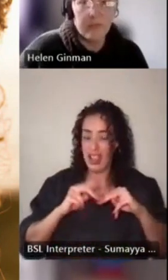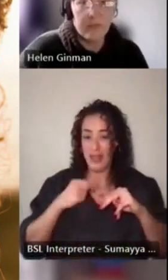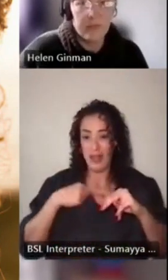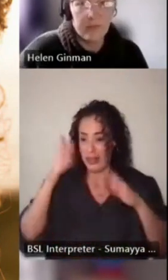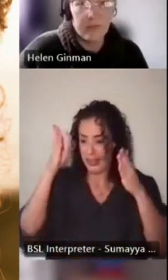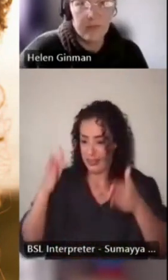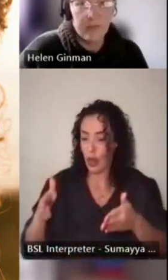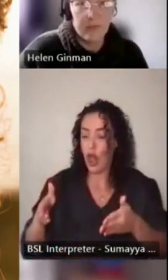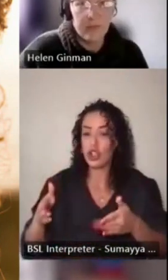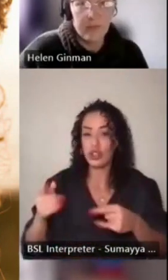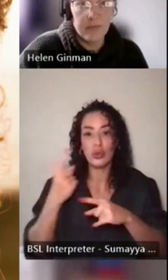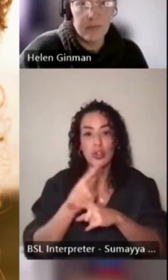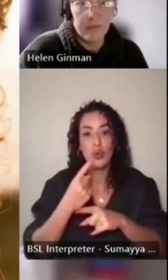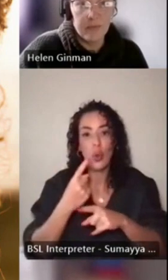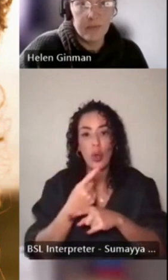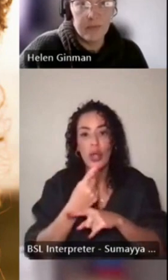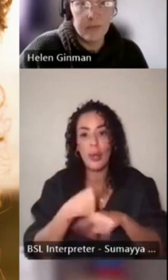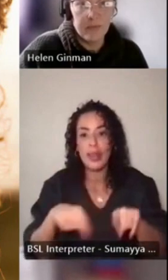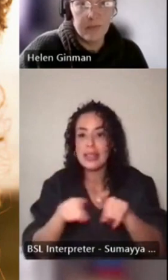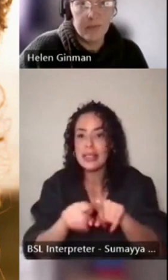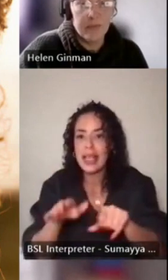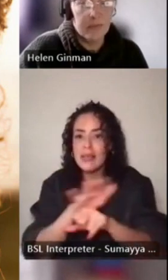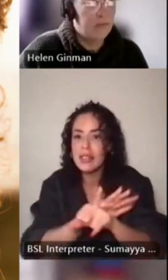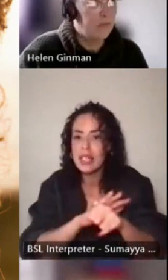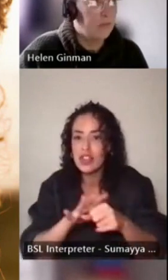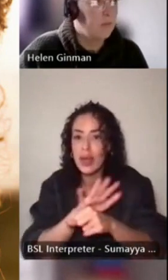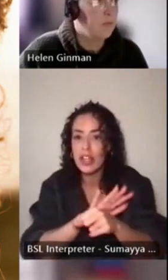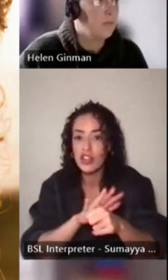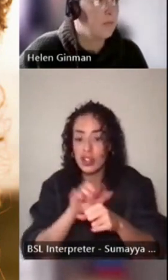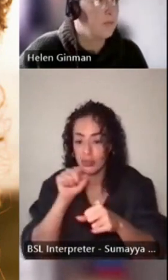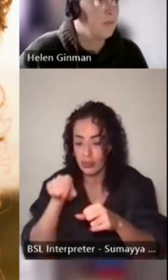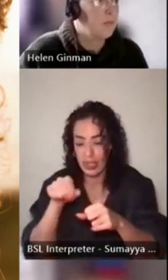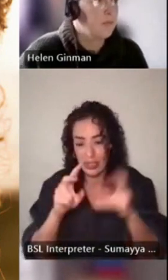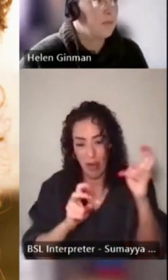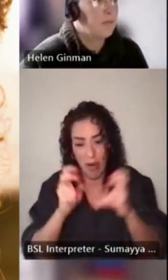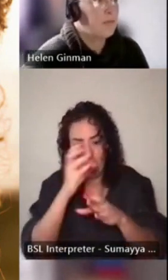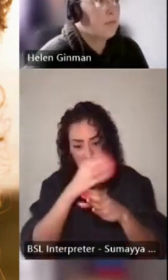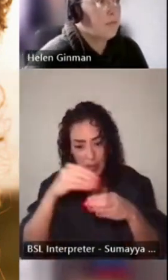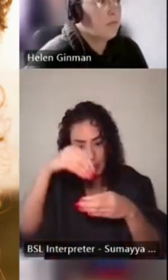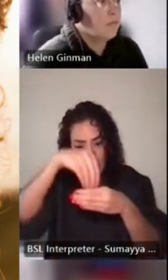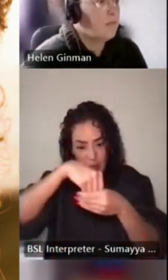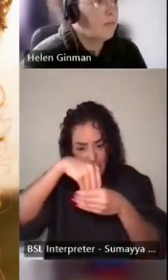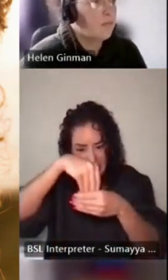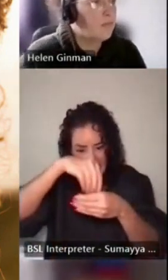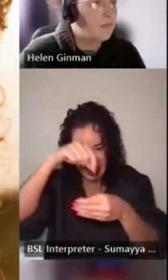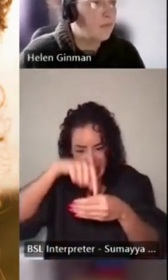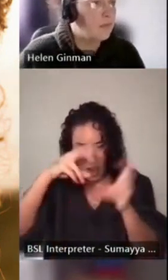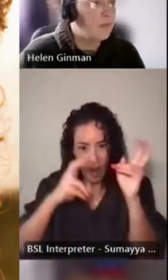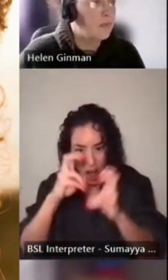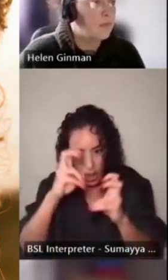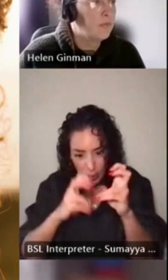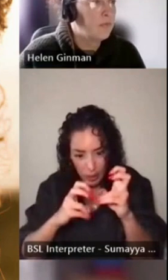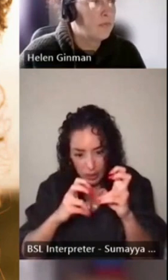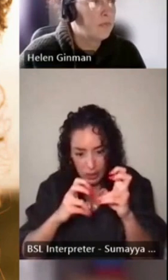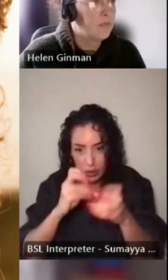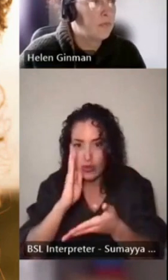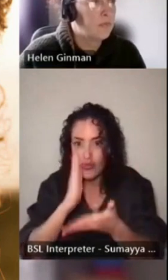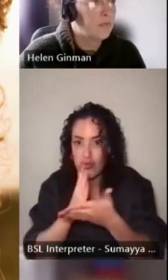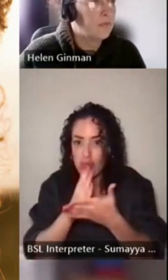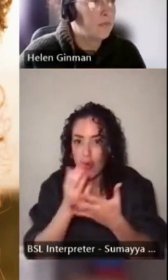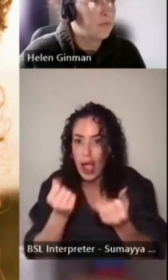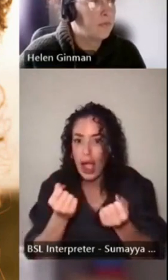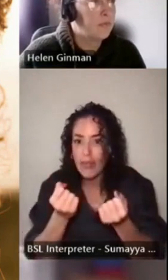person about the same situation, does the core of the argument hold any truth? So am I